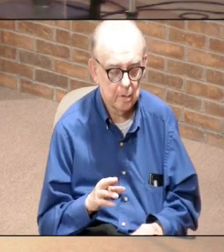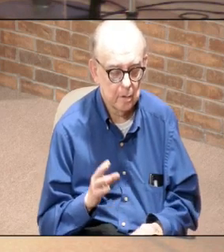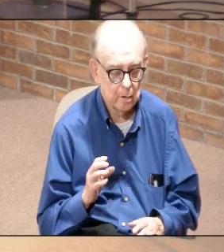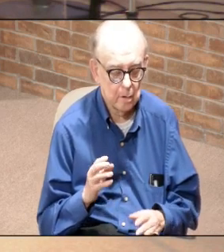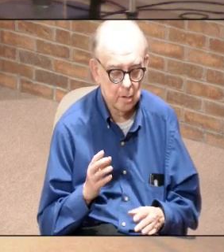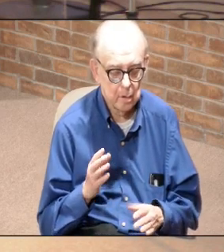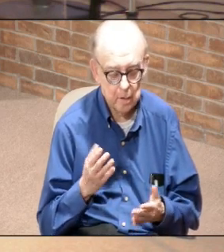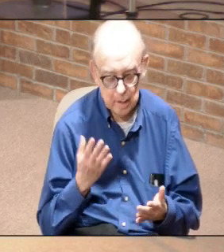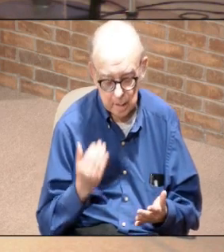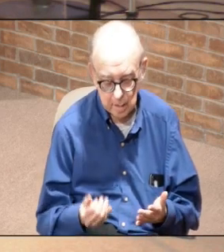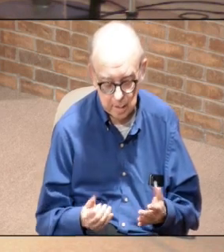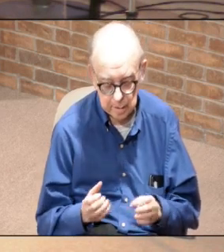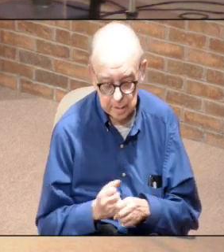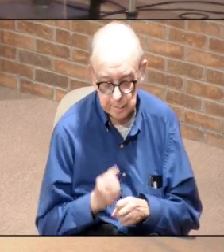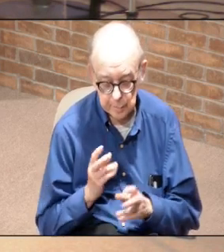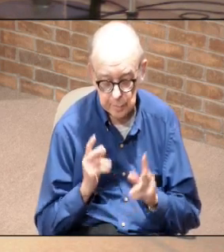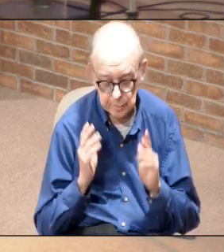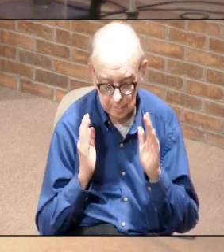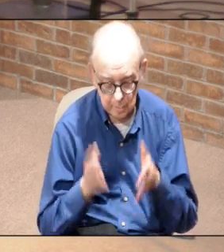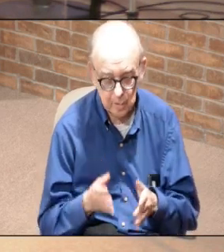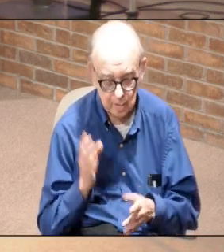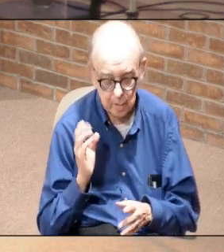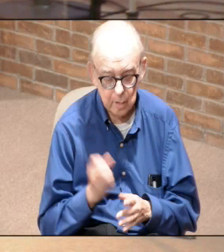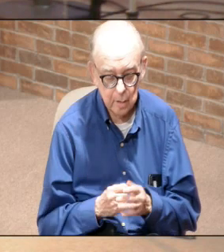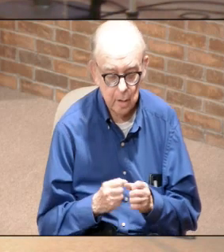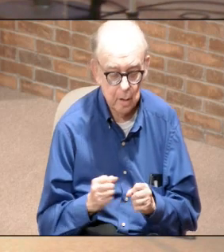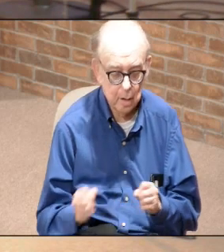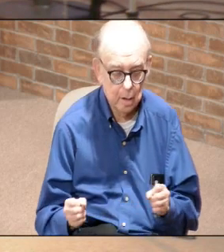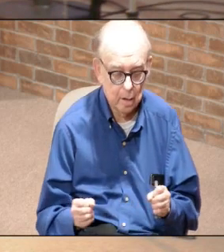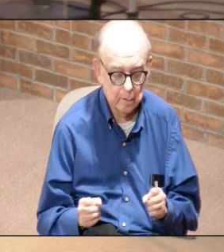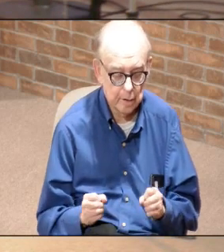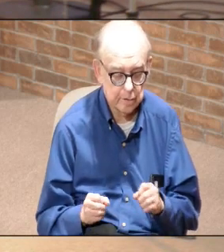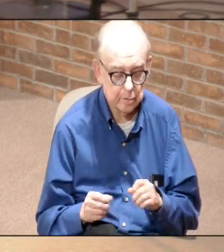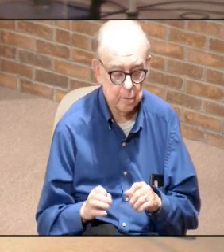So in order to get someone's attention, you got to make your